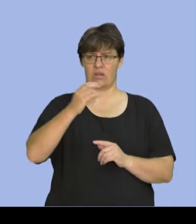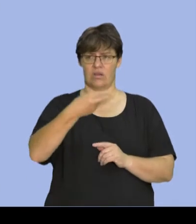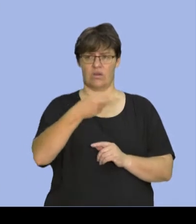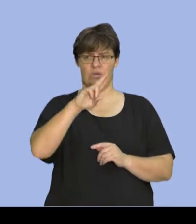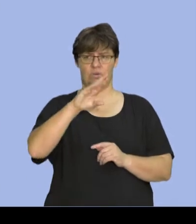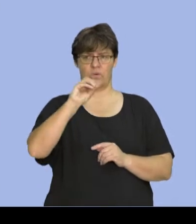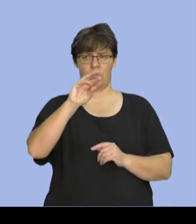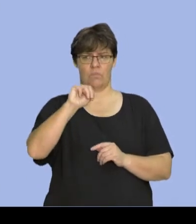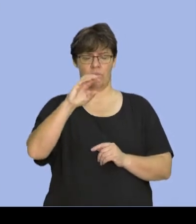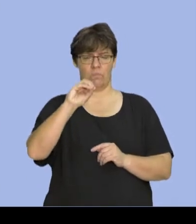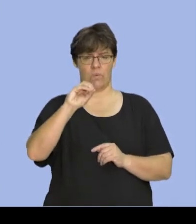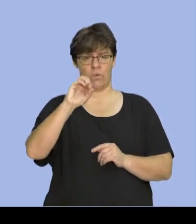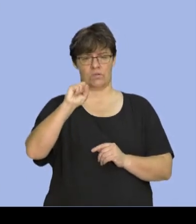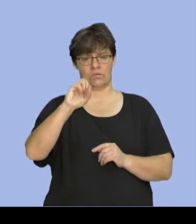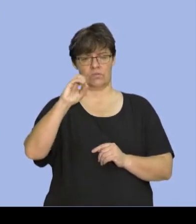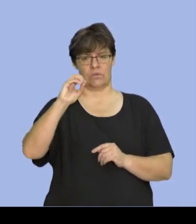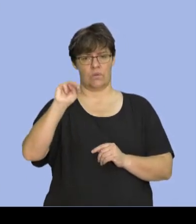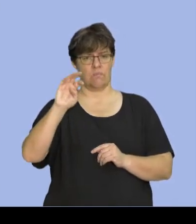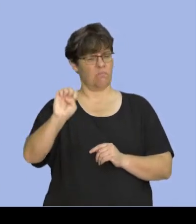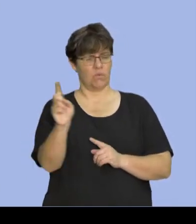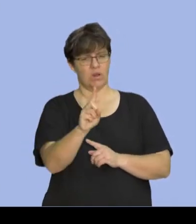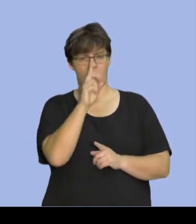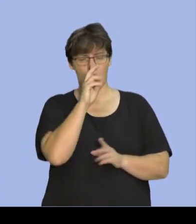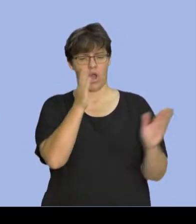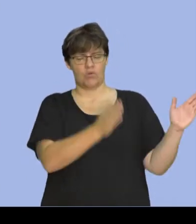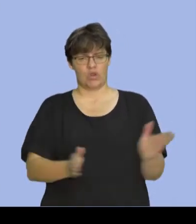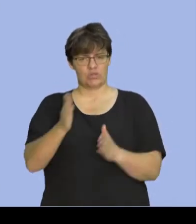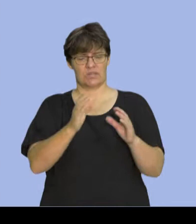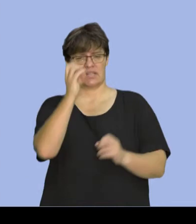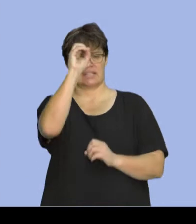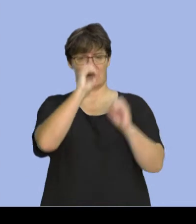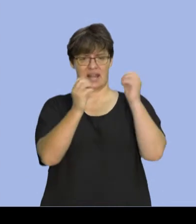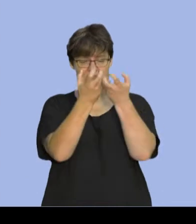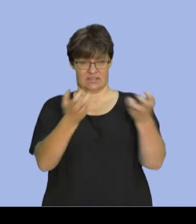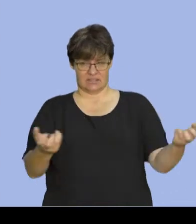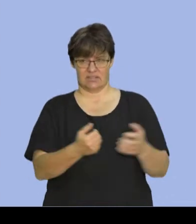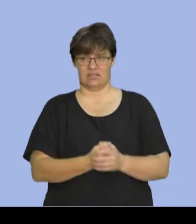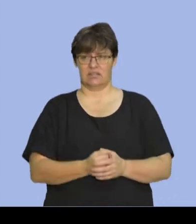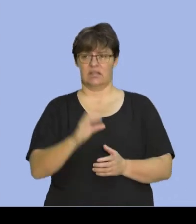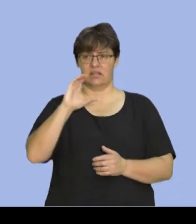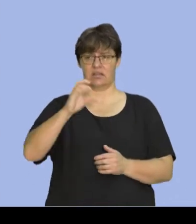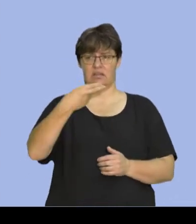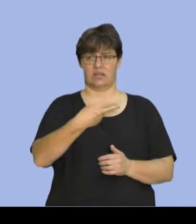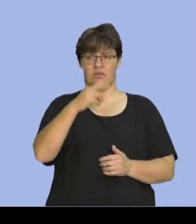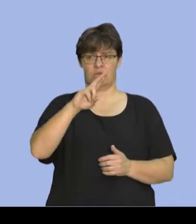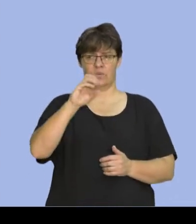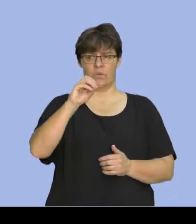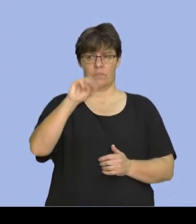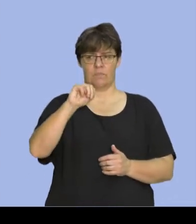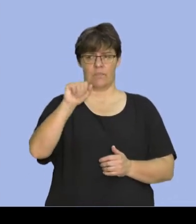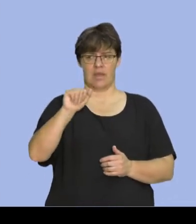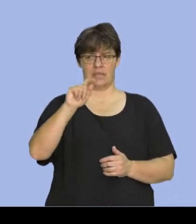chromosomes, and we're going to look at their arrangements in cell division, and what chromatids are as structures